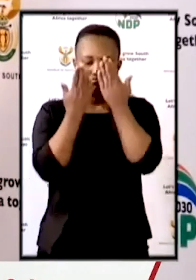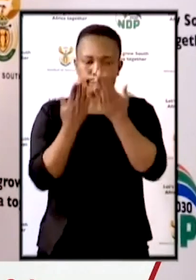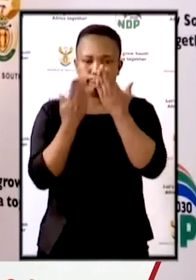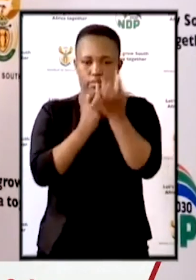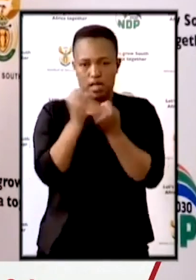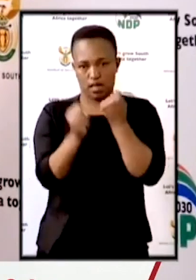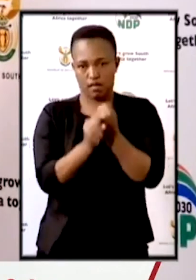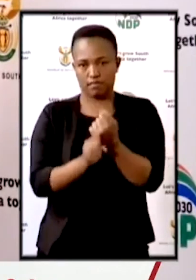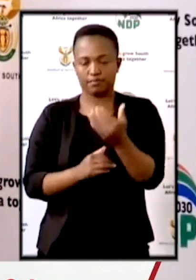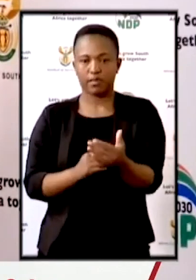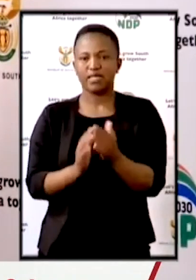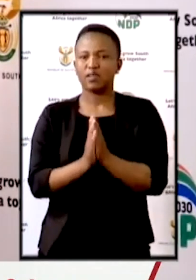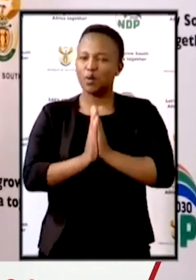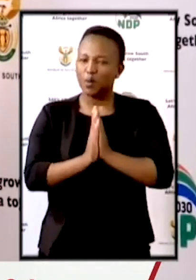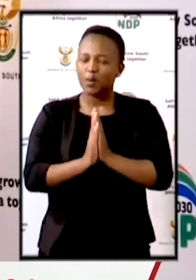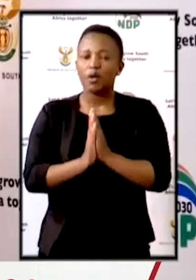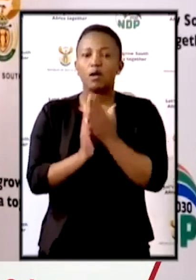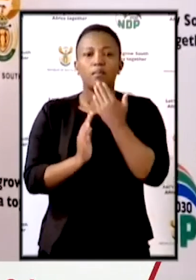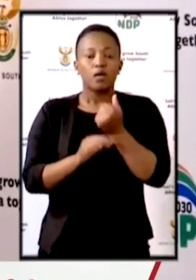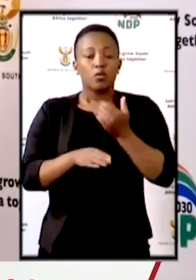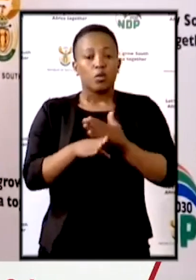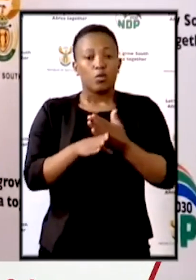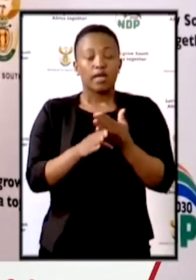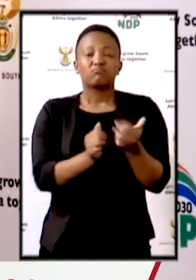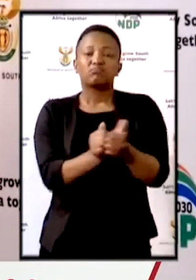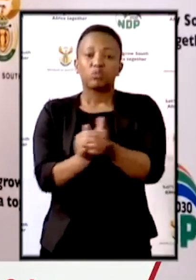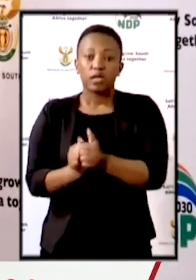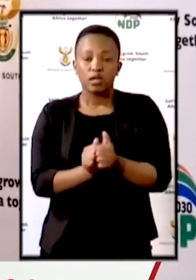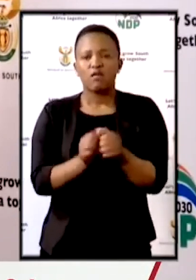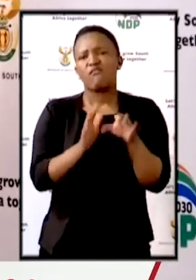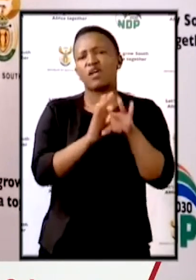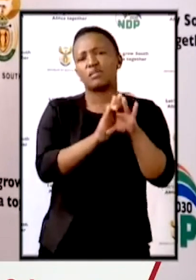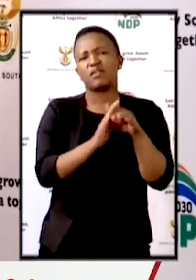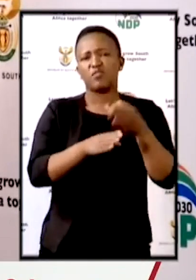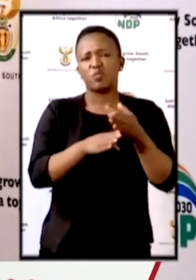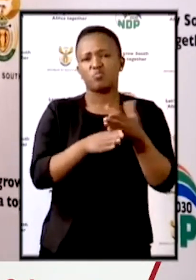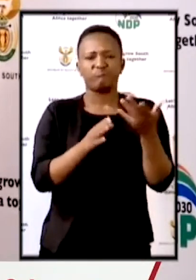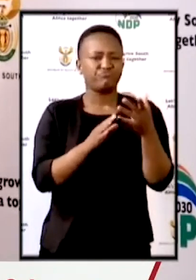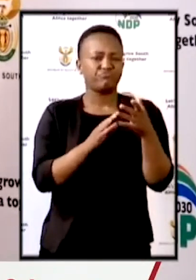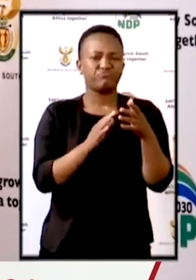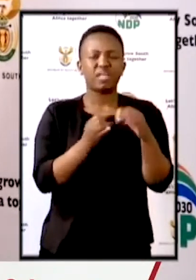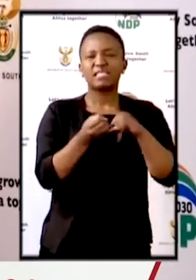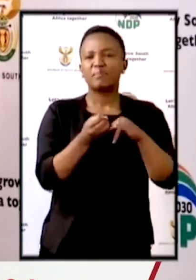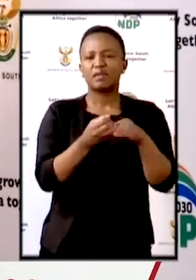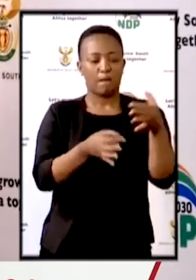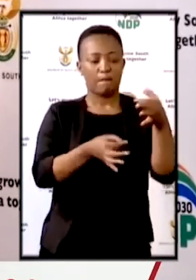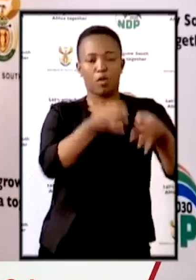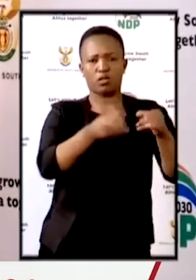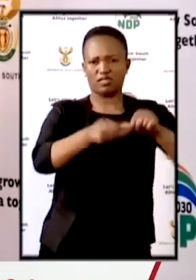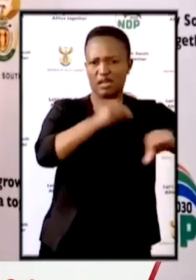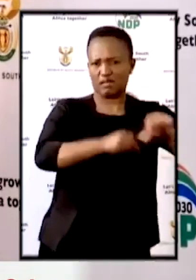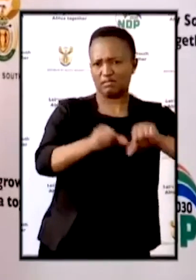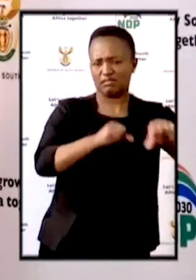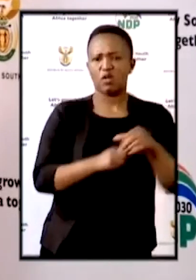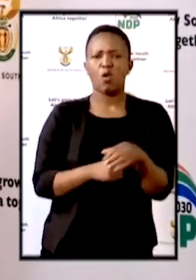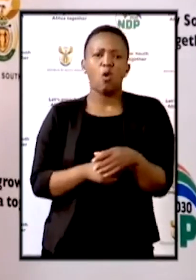we really plead for cooperation here. If wenza political science noma wenza sociology awudingi laboratory